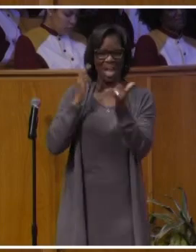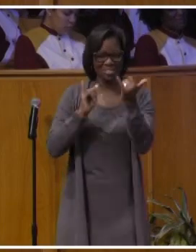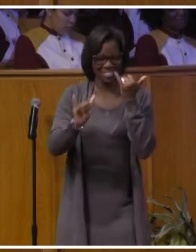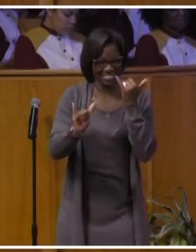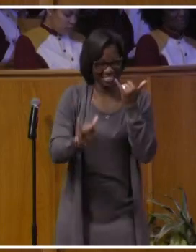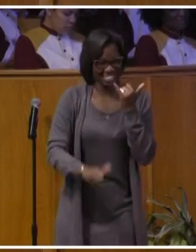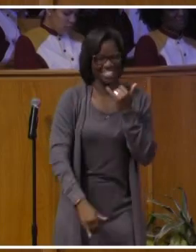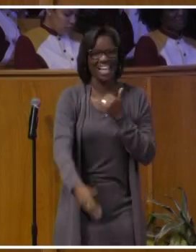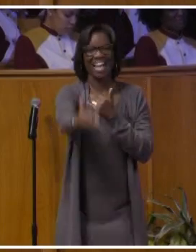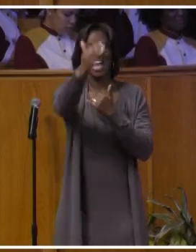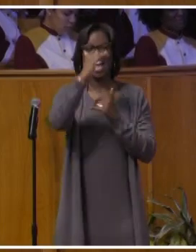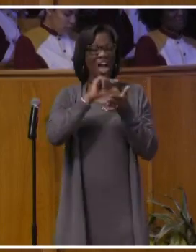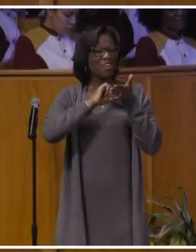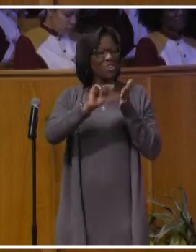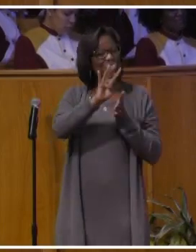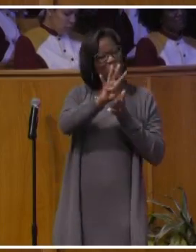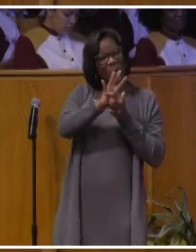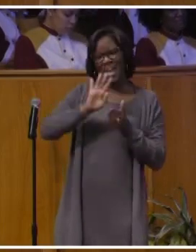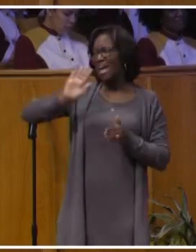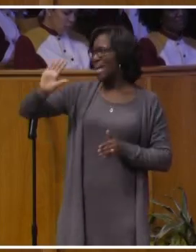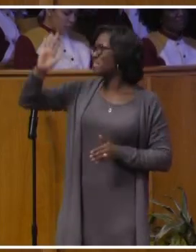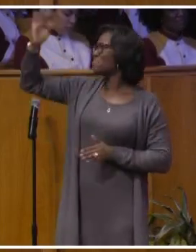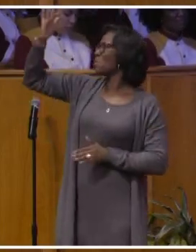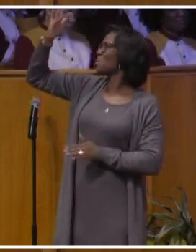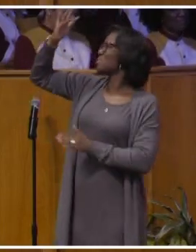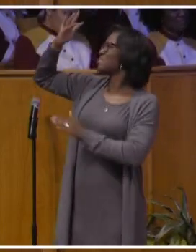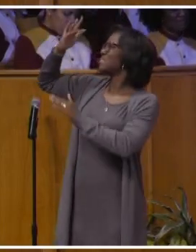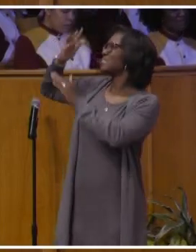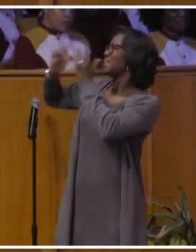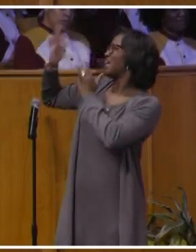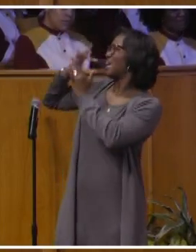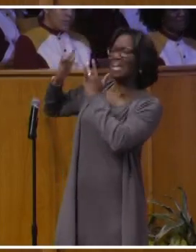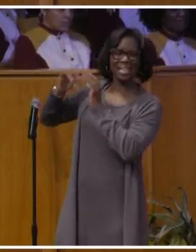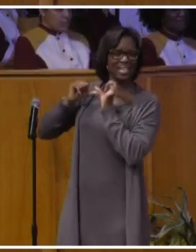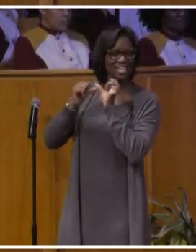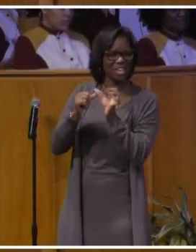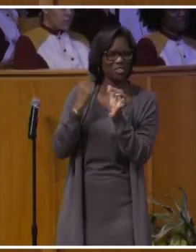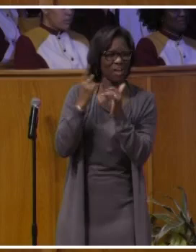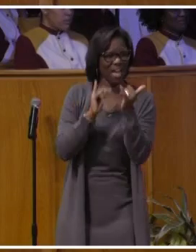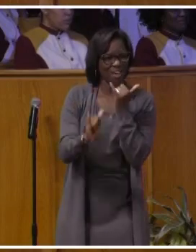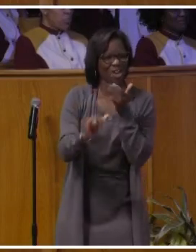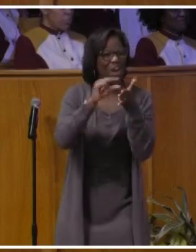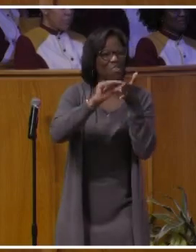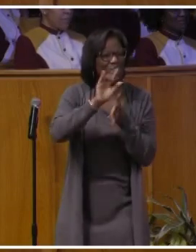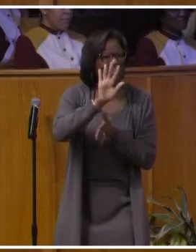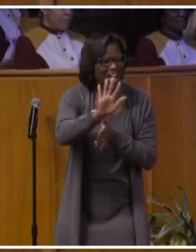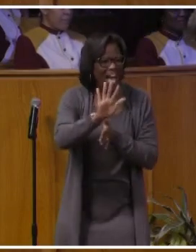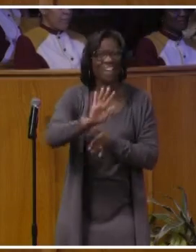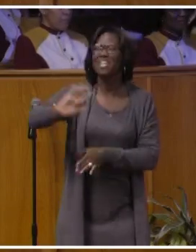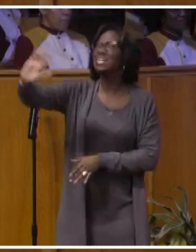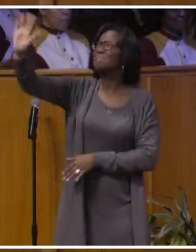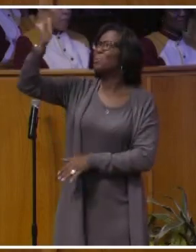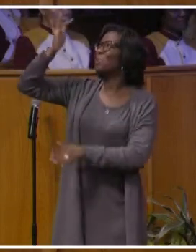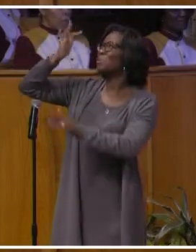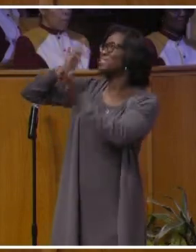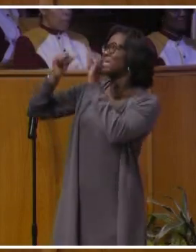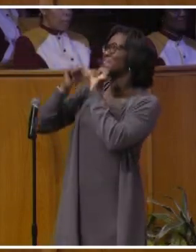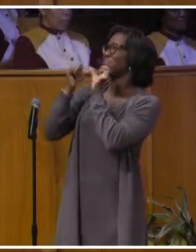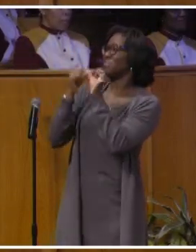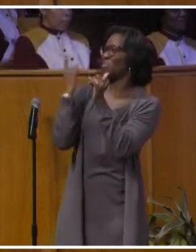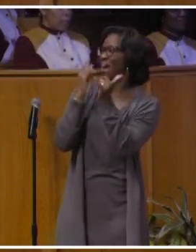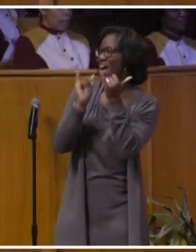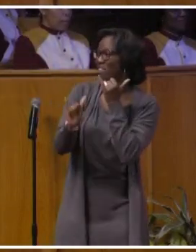forever. Verse 4, His mercy endures. I'm going to keep going. Verse 5, His mercy endures